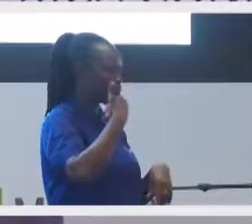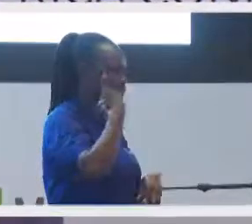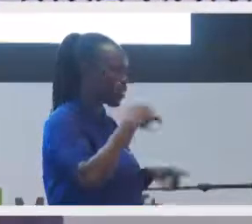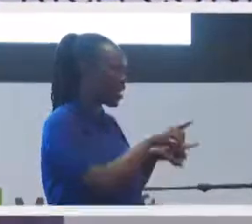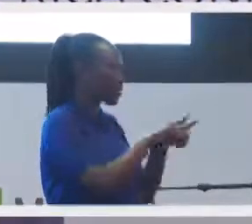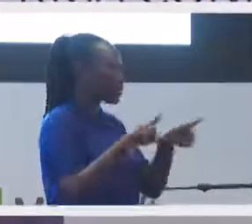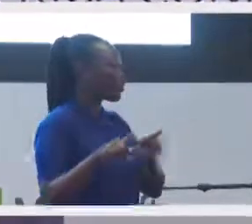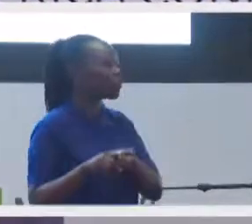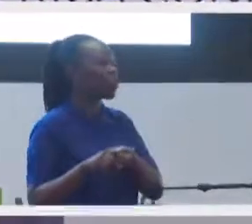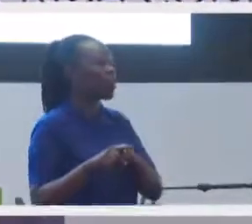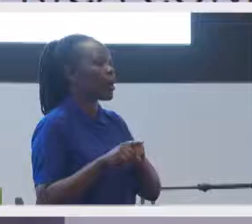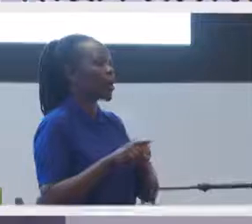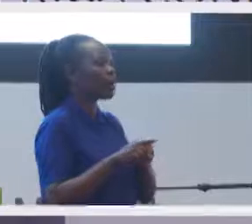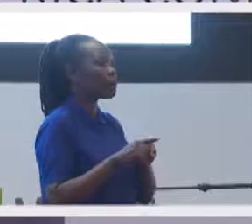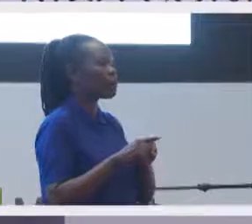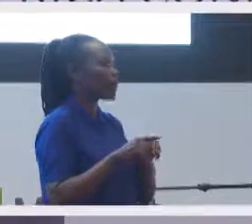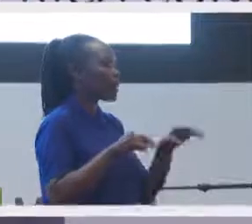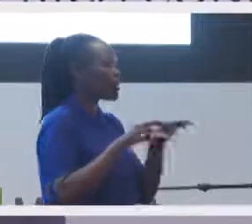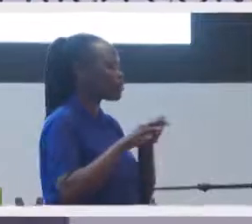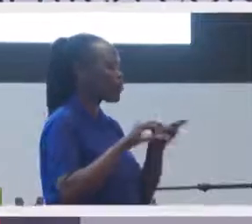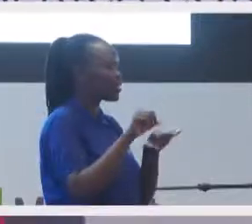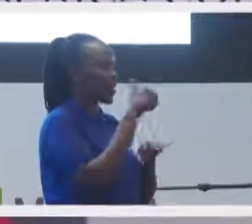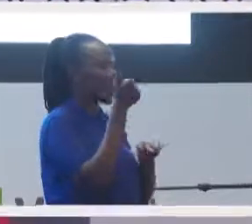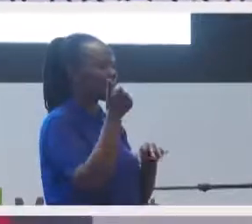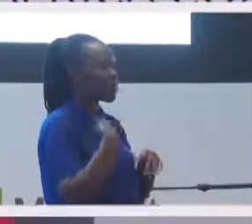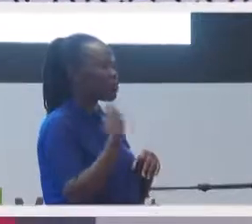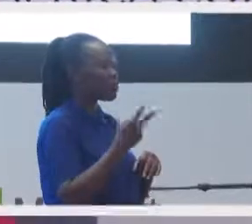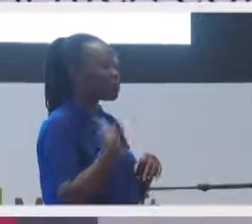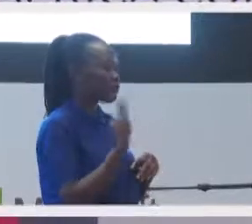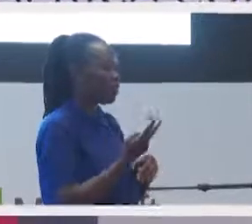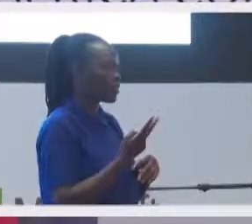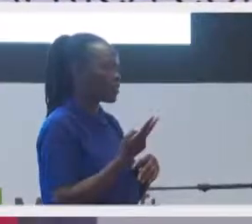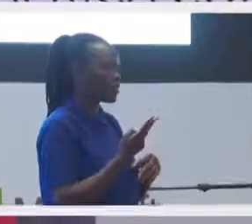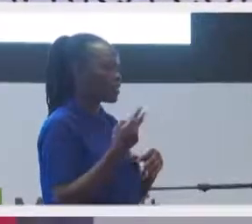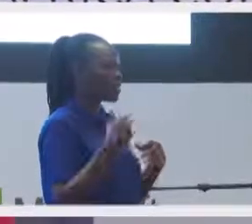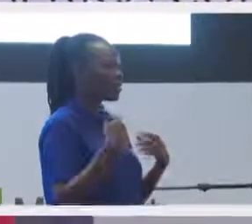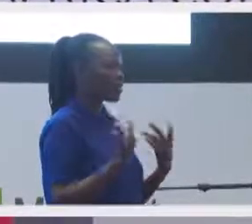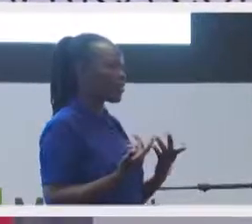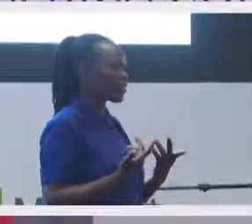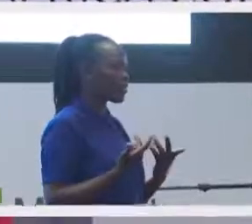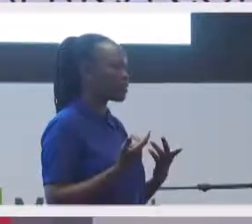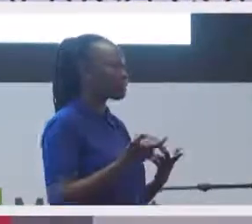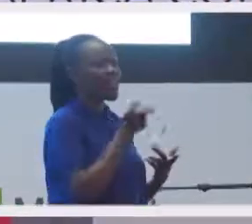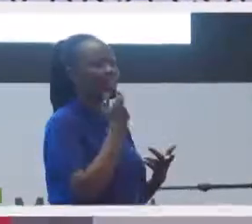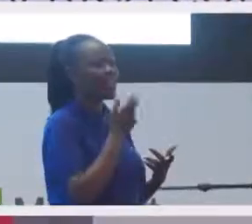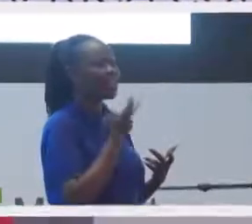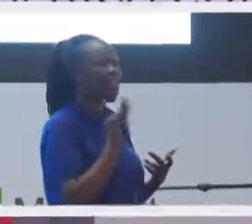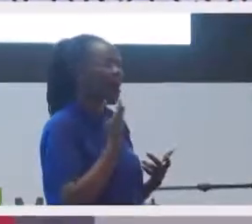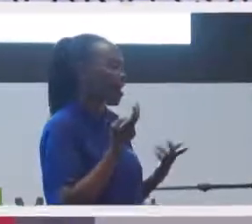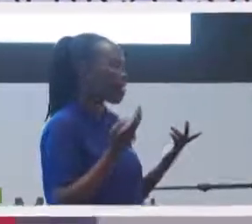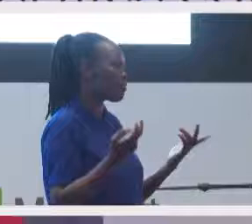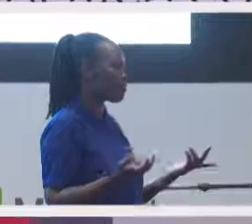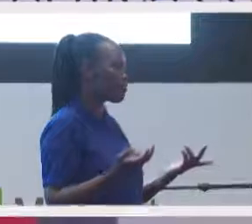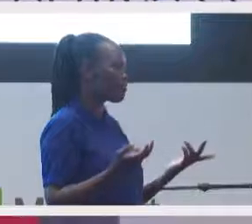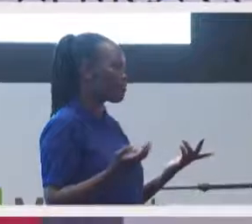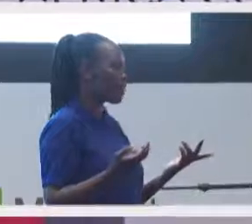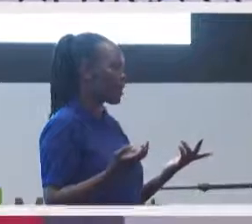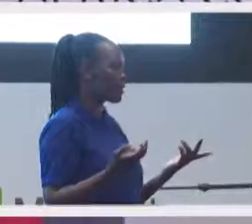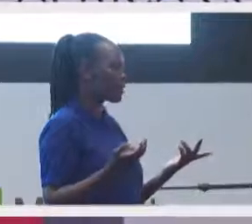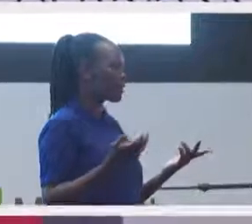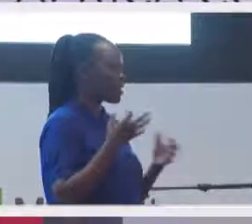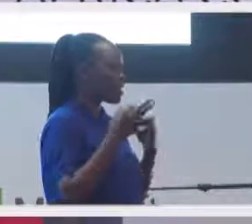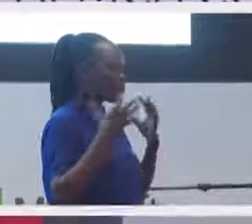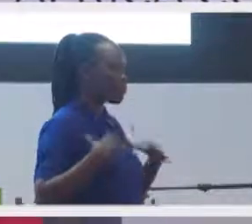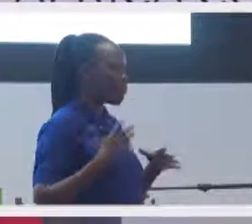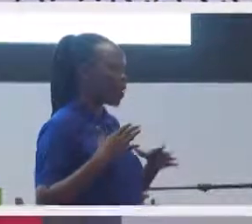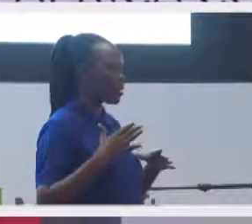also describe some of the sounds like crowd, applause, laugh, and we will identify that and we'll show